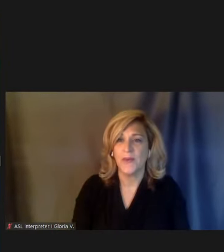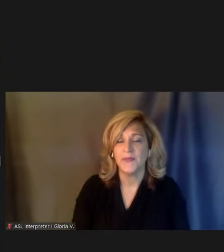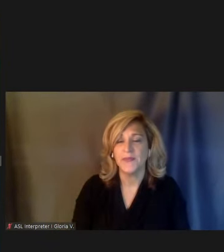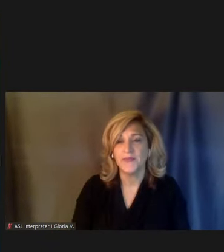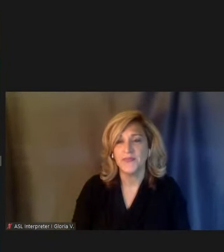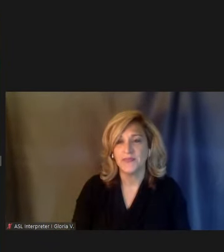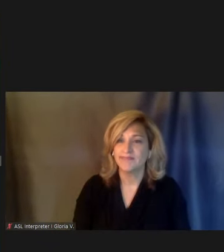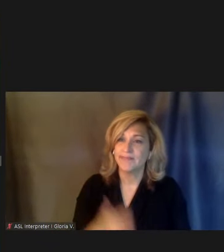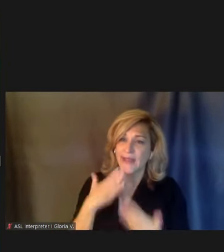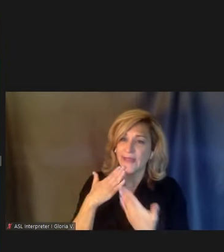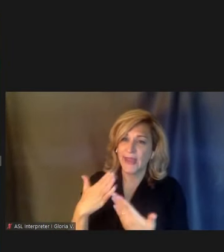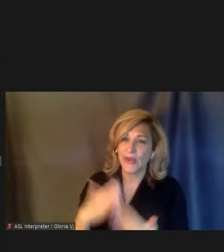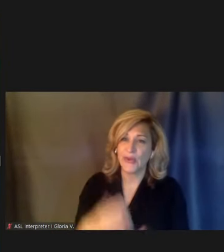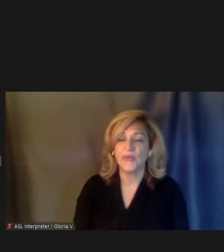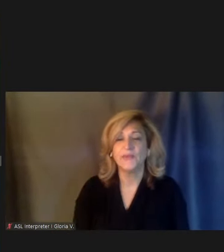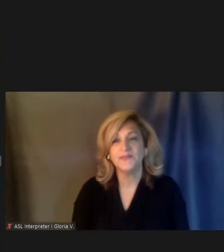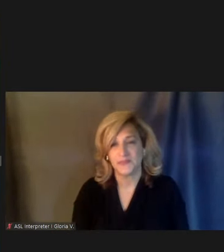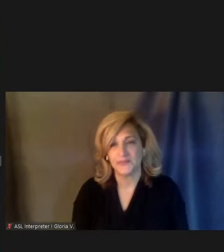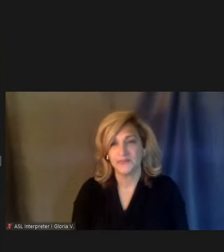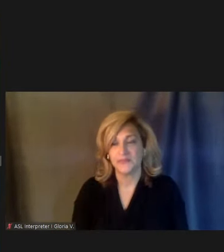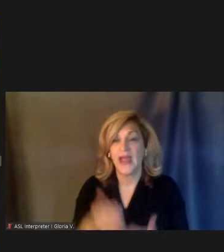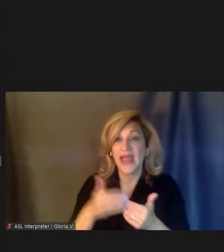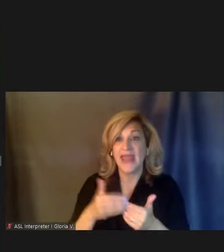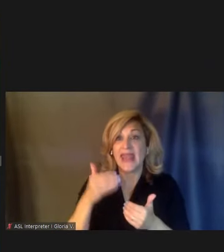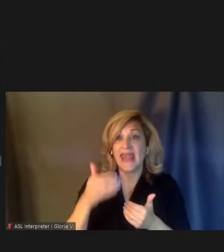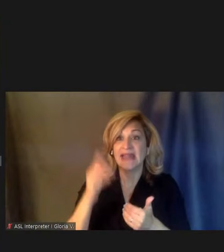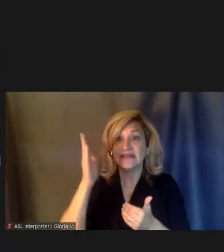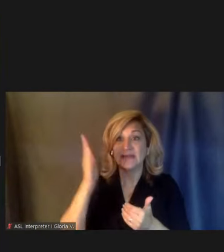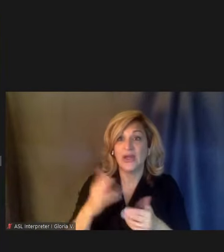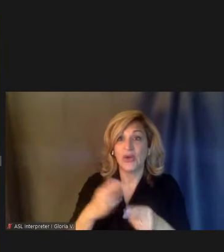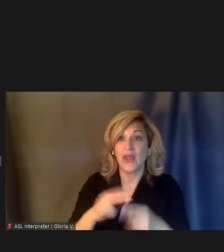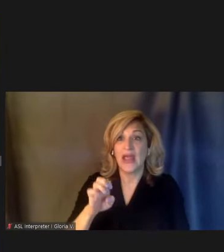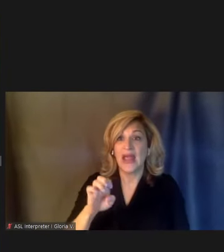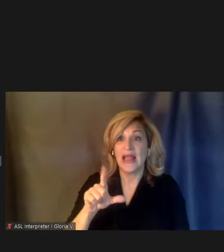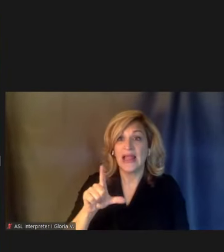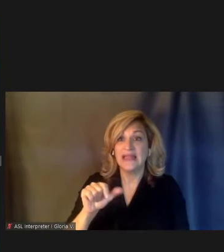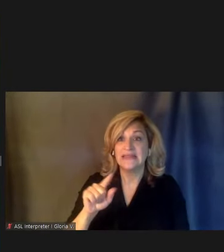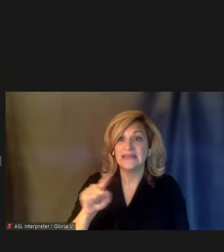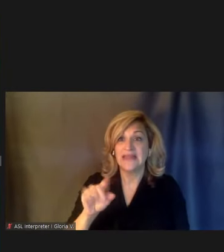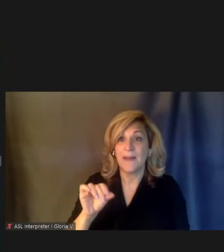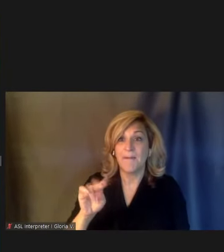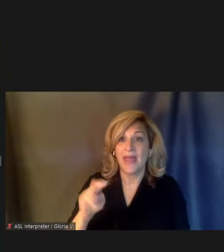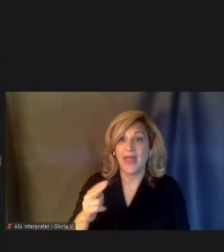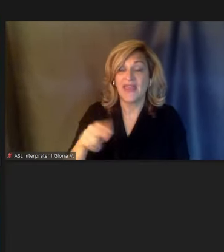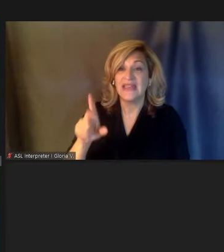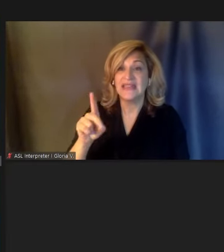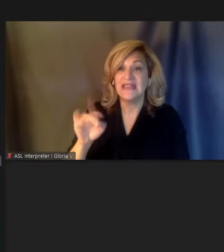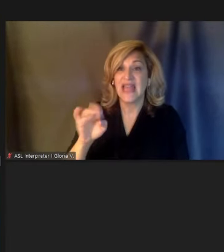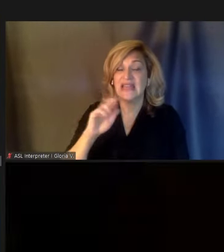Thank you. Our next speaker is Elizabeth Dennis, followed by Carlos Horn.